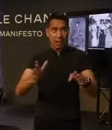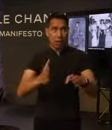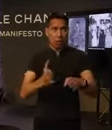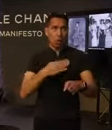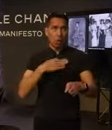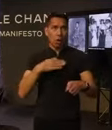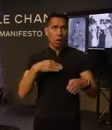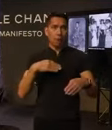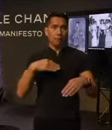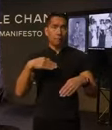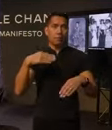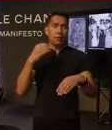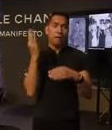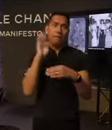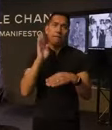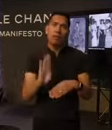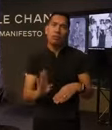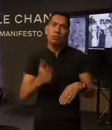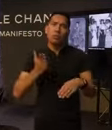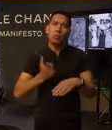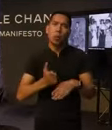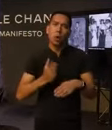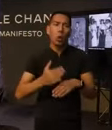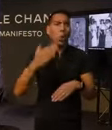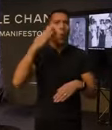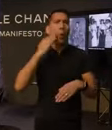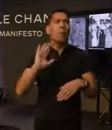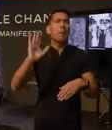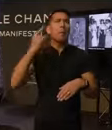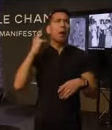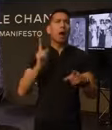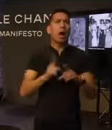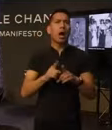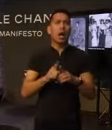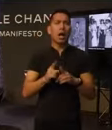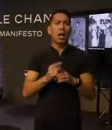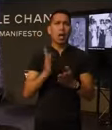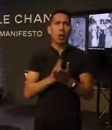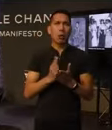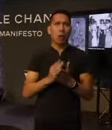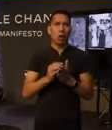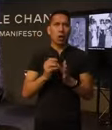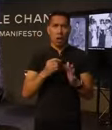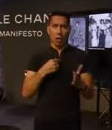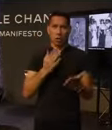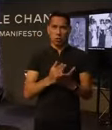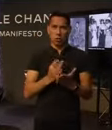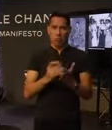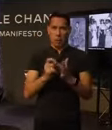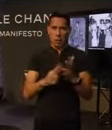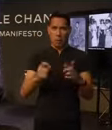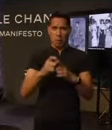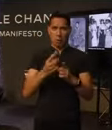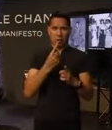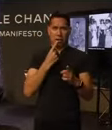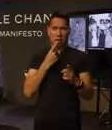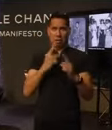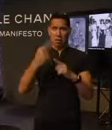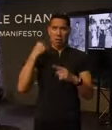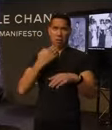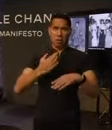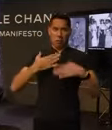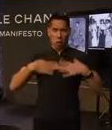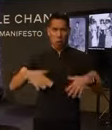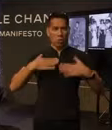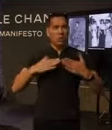practice, women were very much dressed in Belle Epoque styles or late Belle Epoque styles, which very much meant